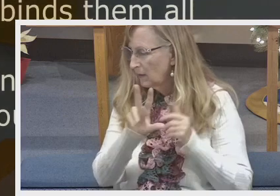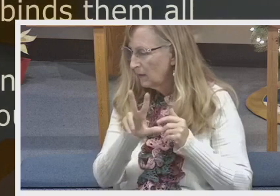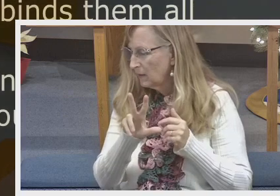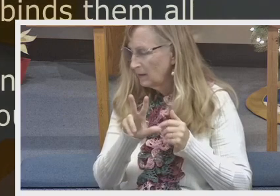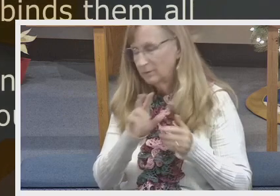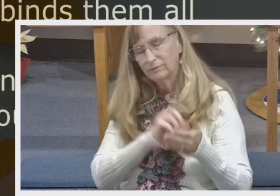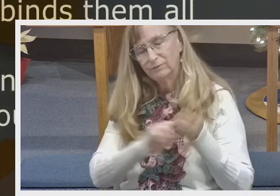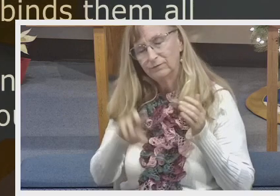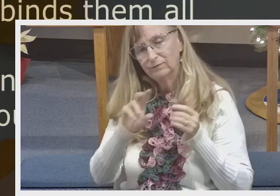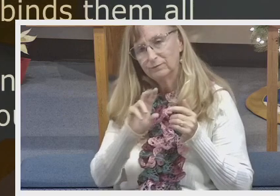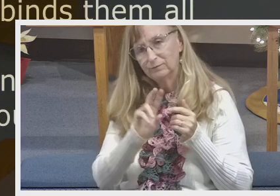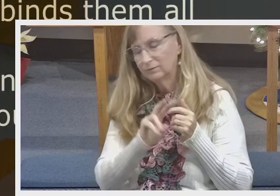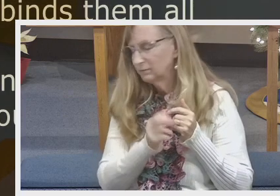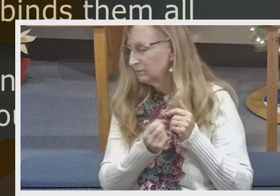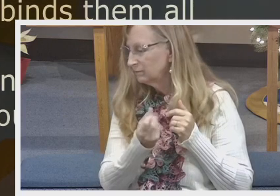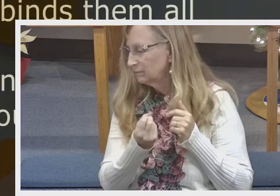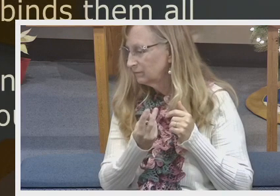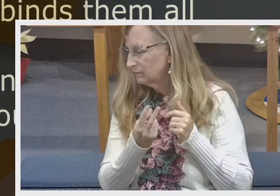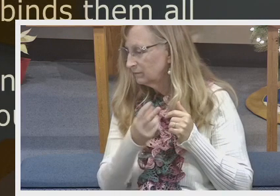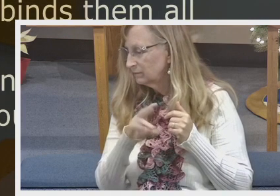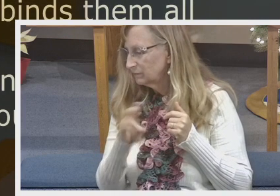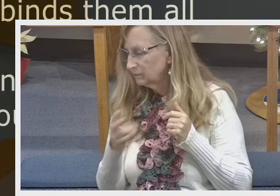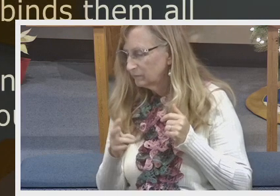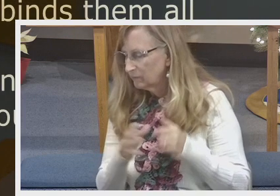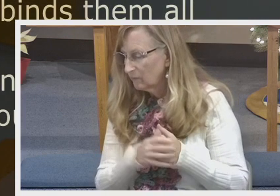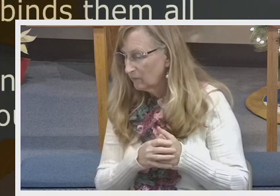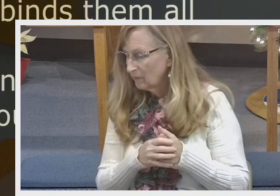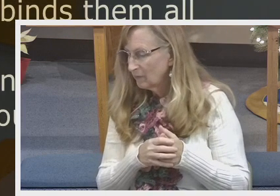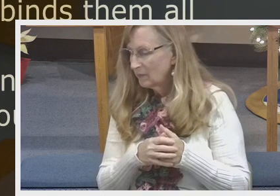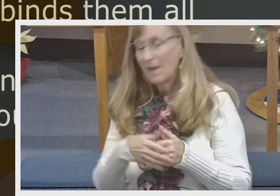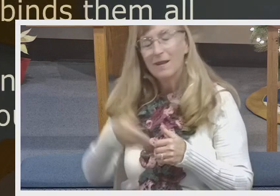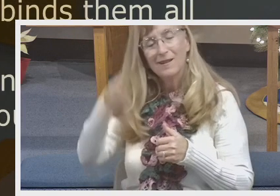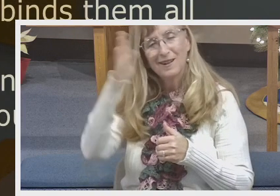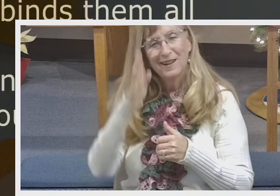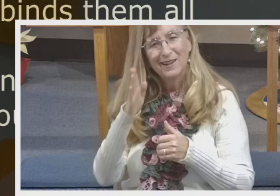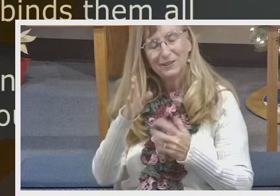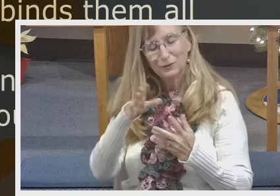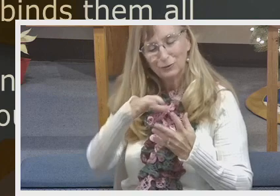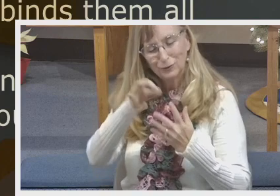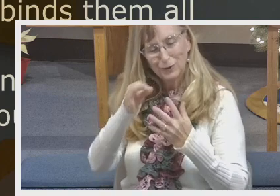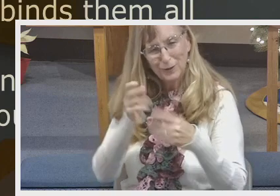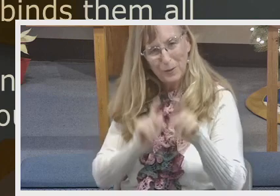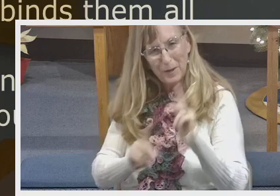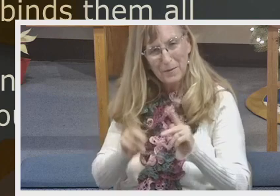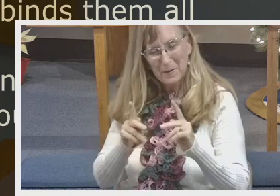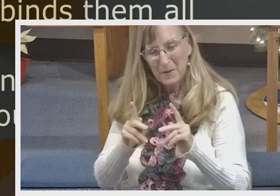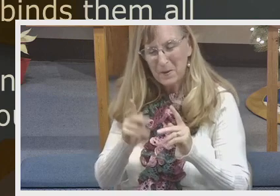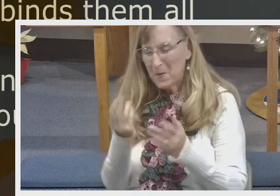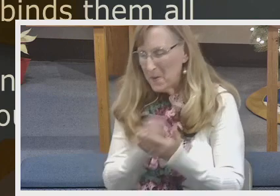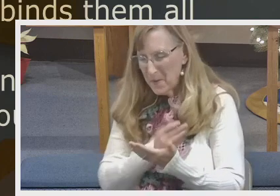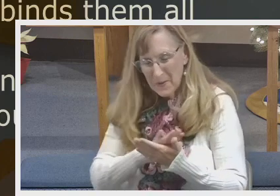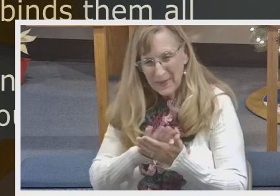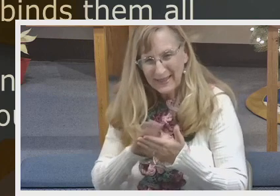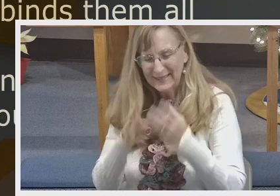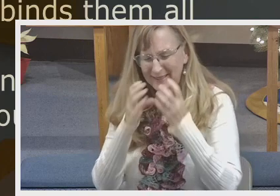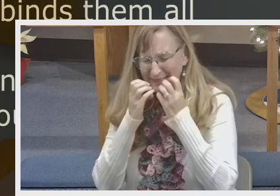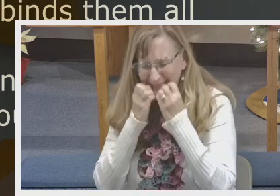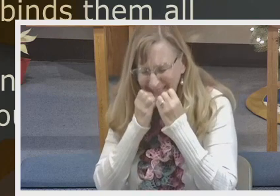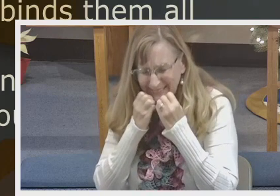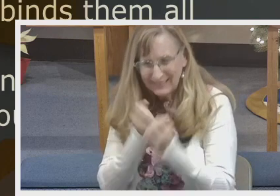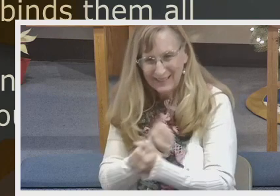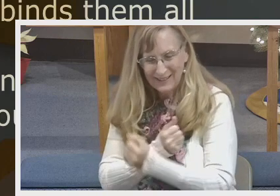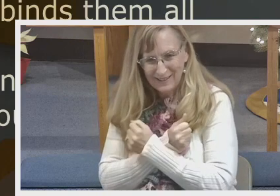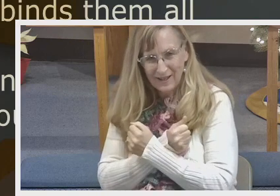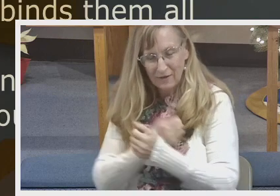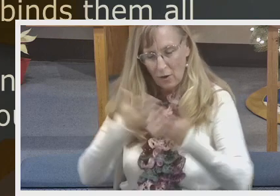Therefore, as God's chosen people, holy and dearly loved, clothe